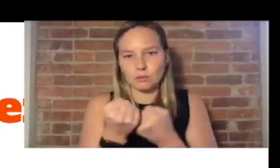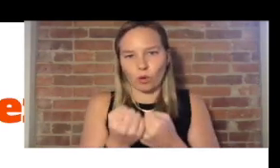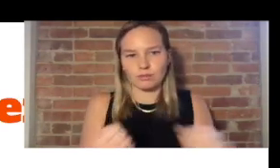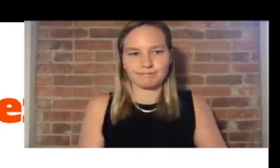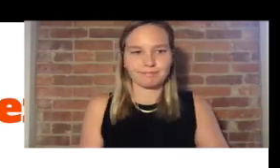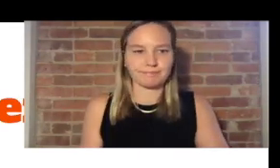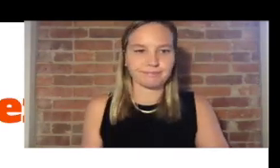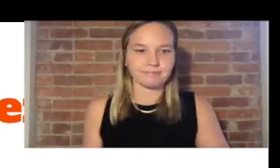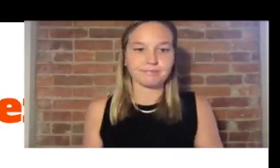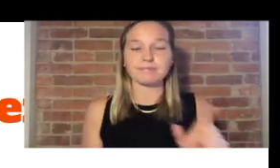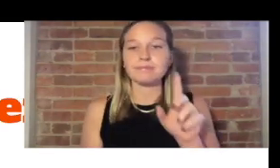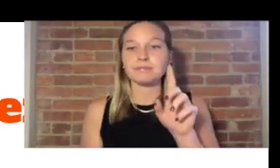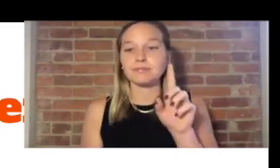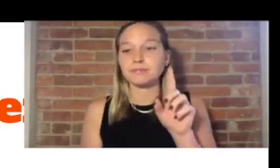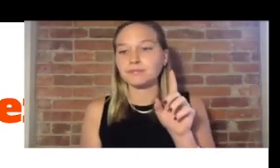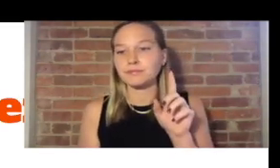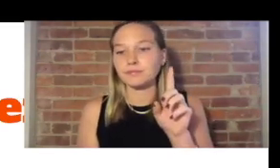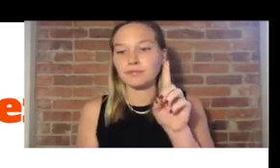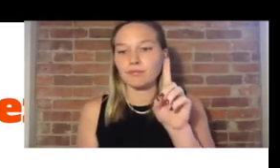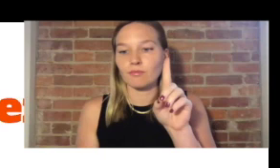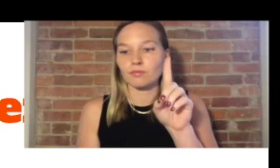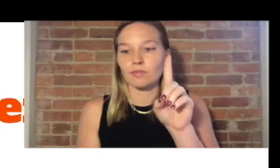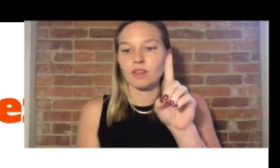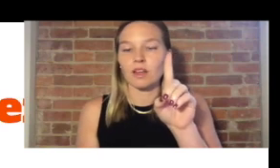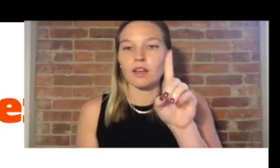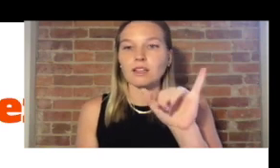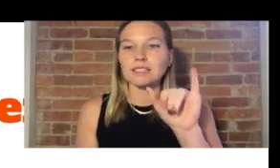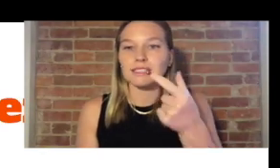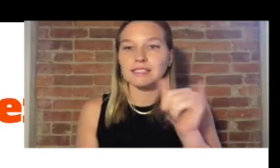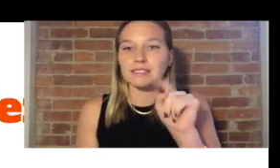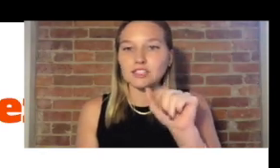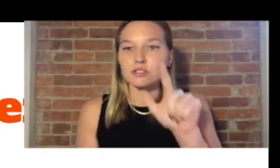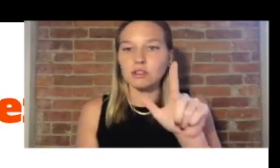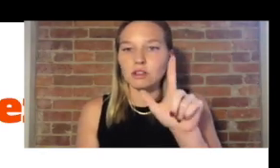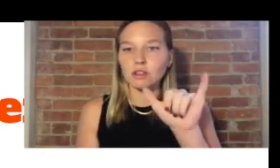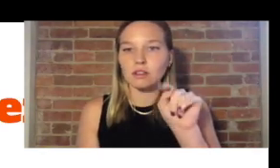The parents, may not, or the students may not have enough parental support.